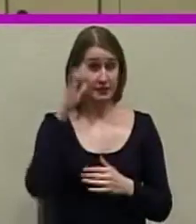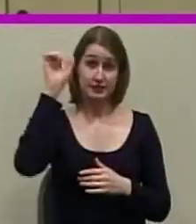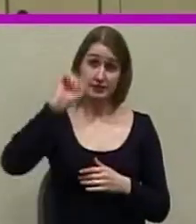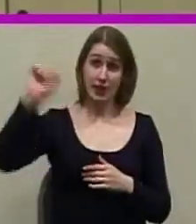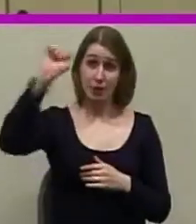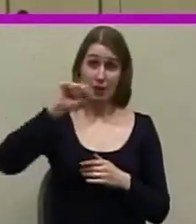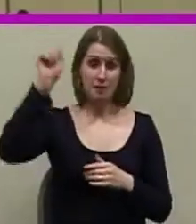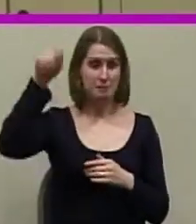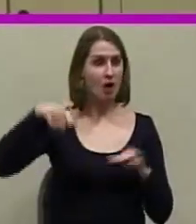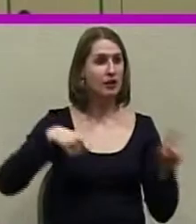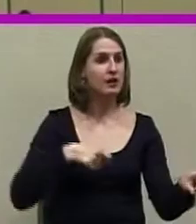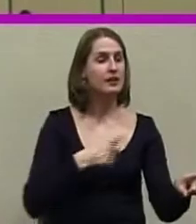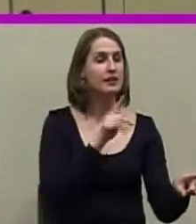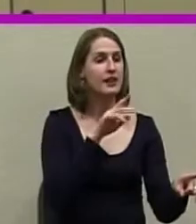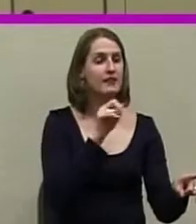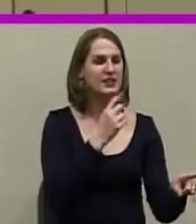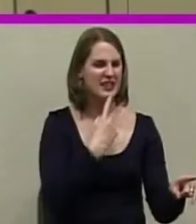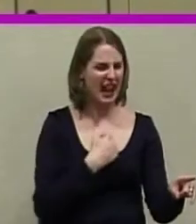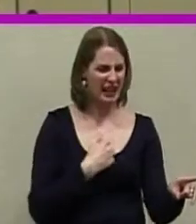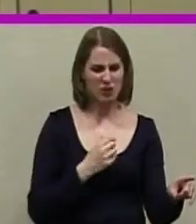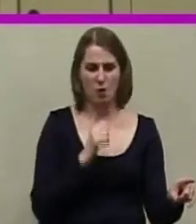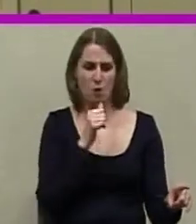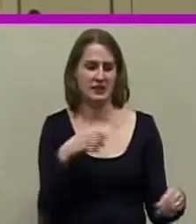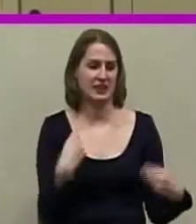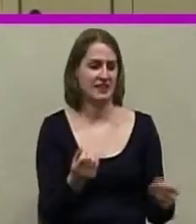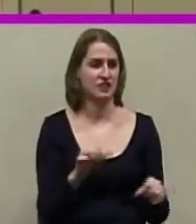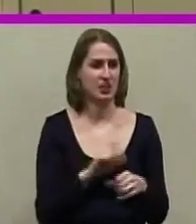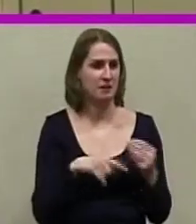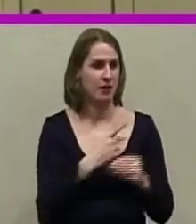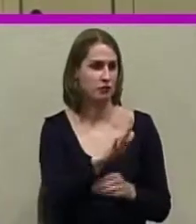don't give a shit about your silly marks.